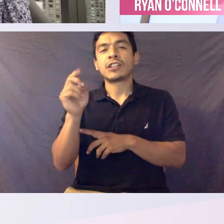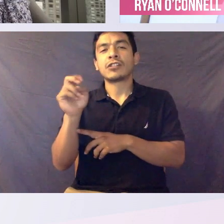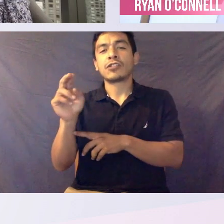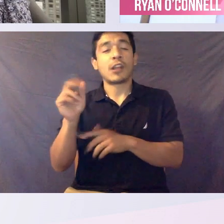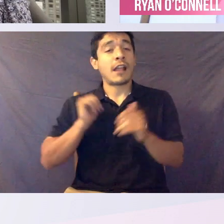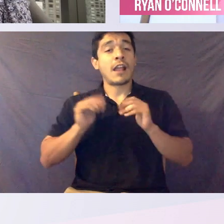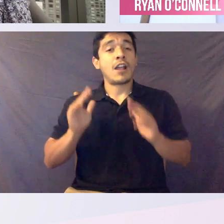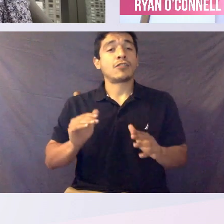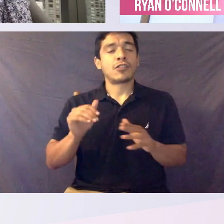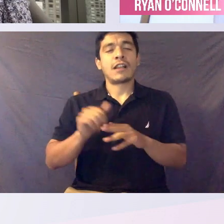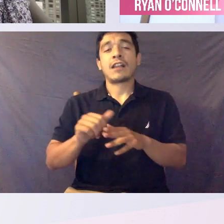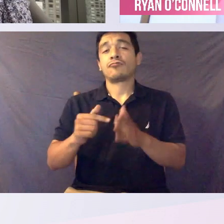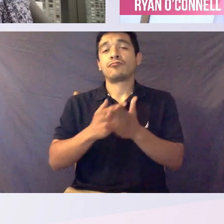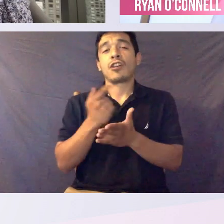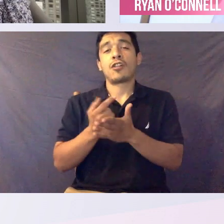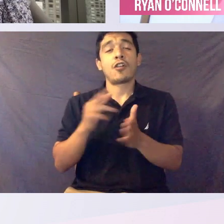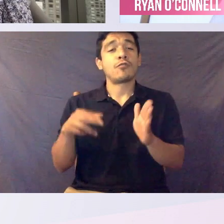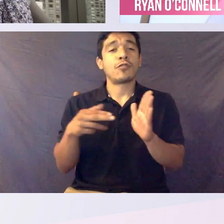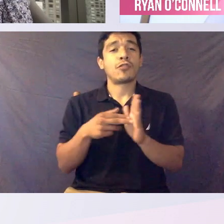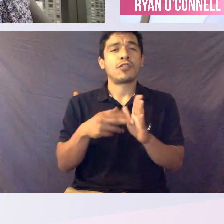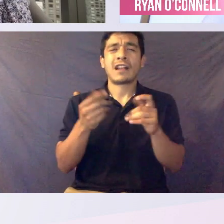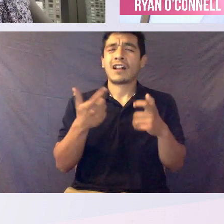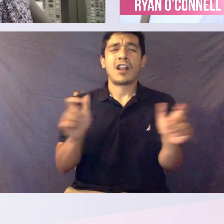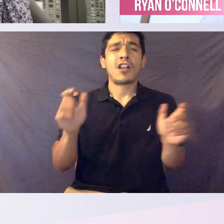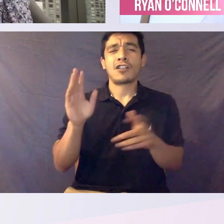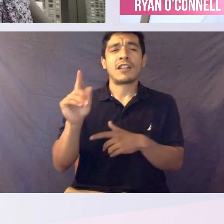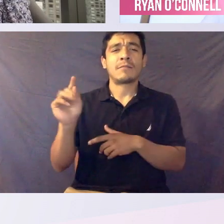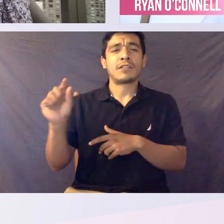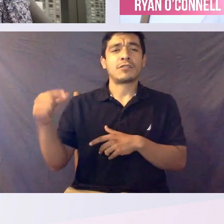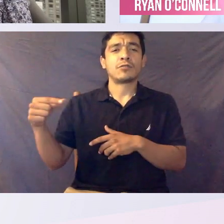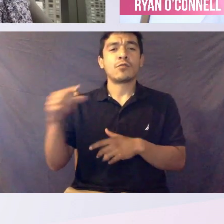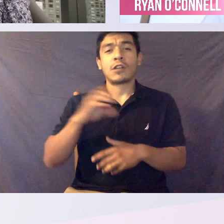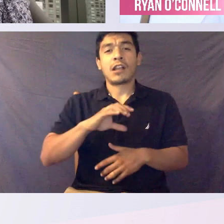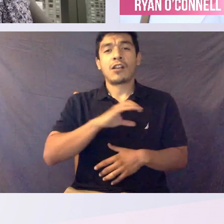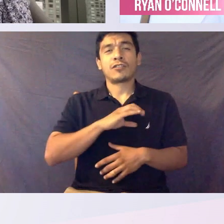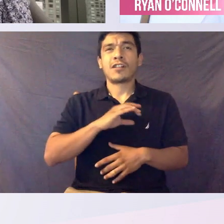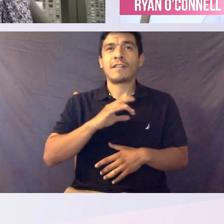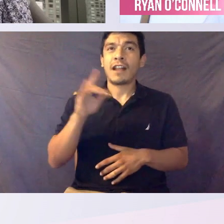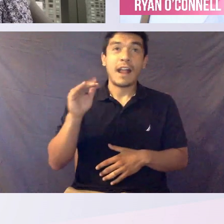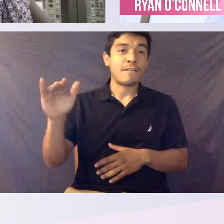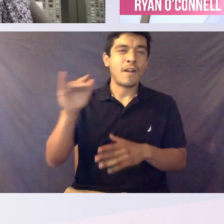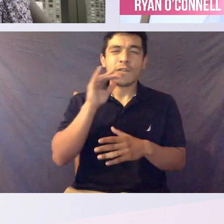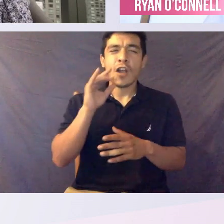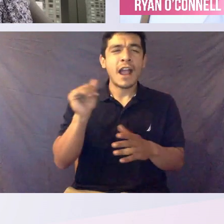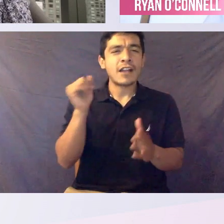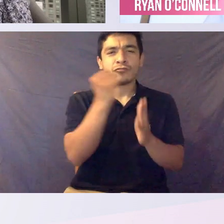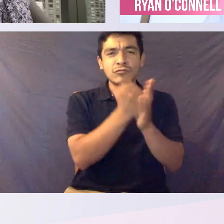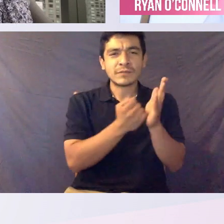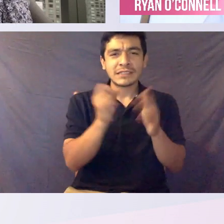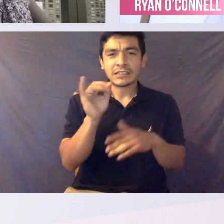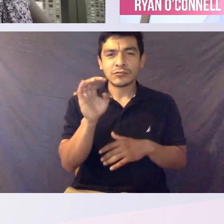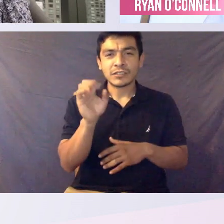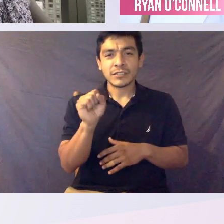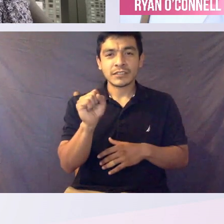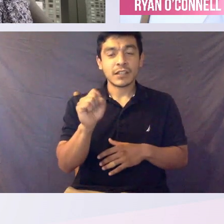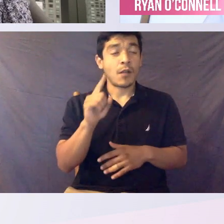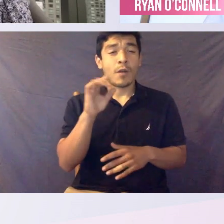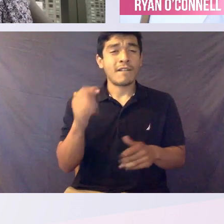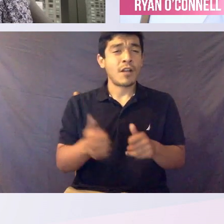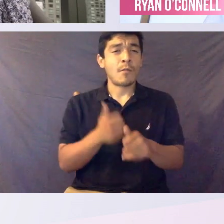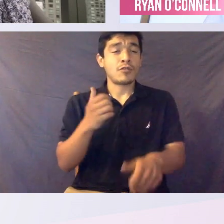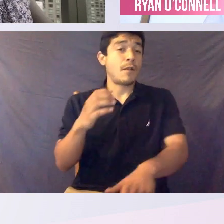largest recurring cast of LGBTQ characters ever for a scripted series. And perhaps one of the most powerful elements of the show is the ripple